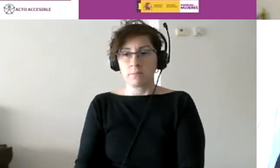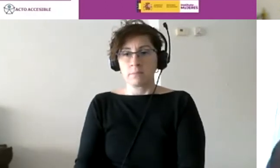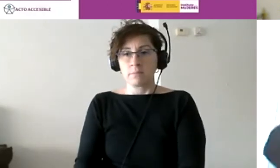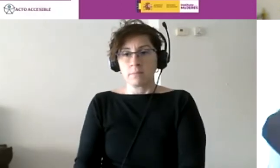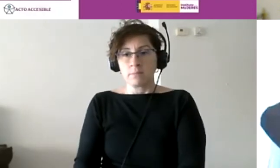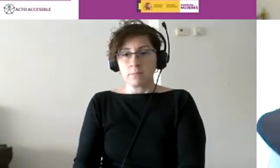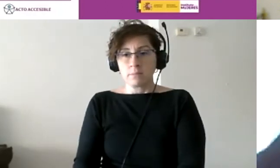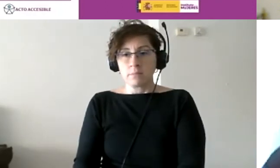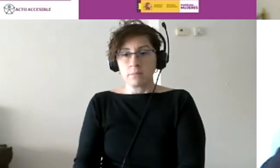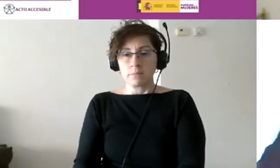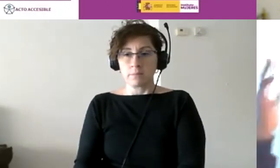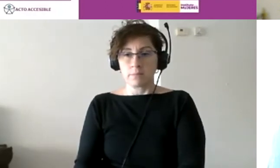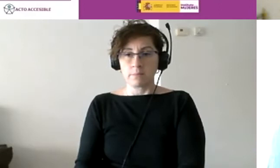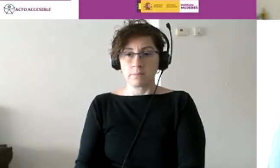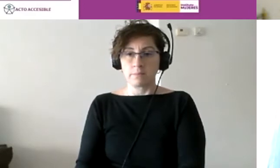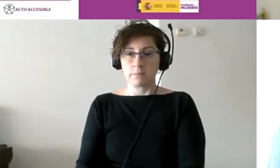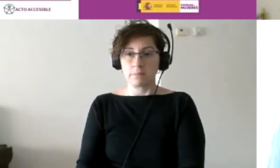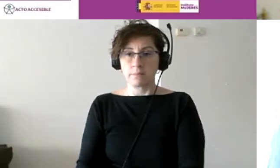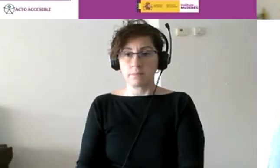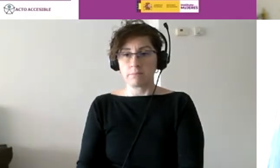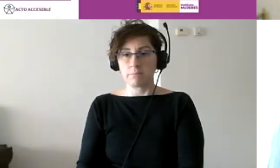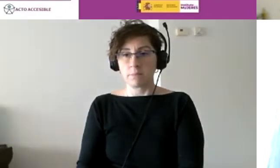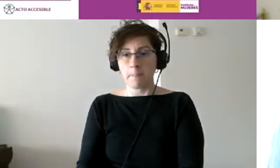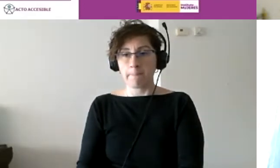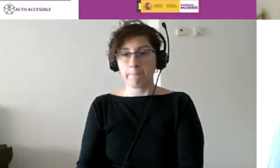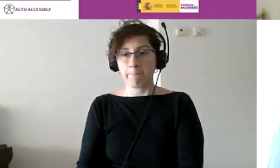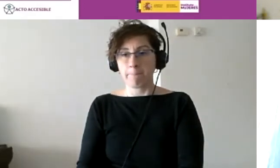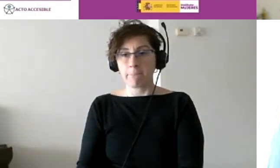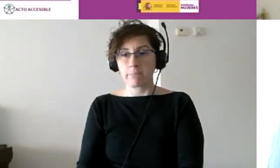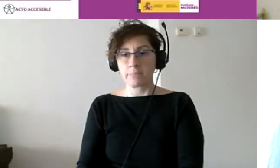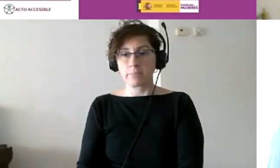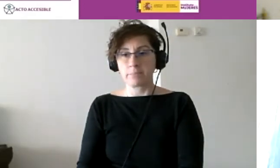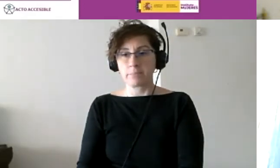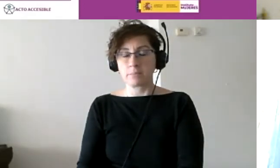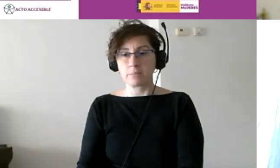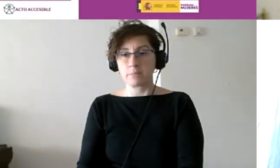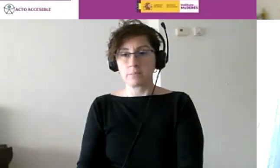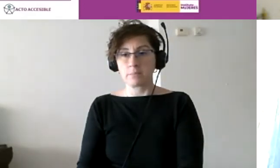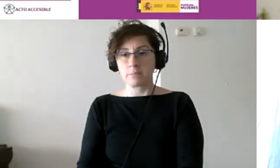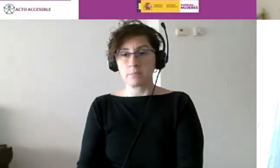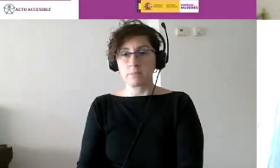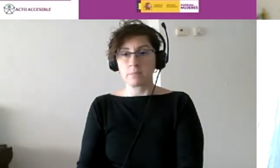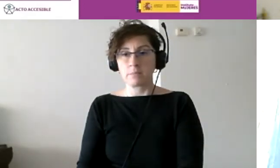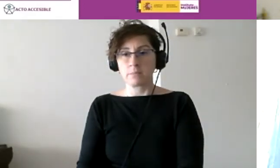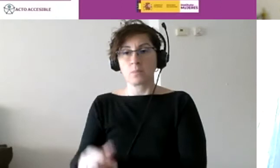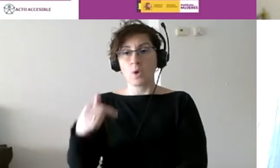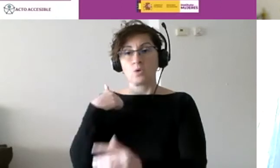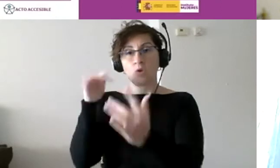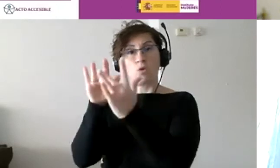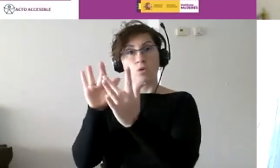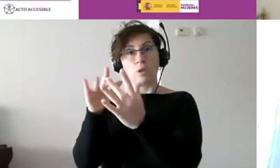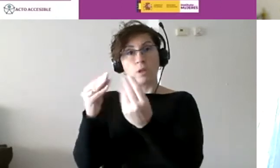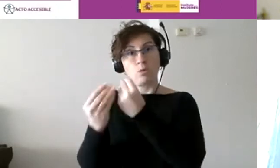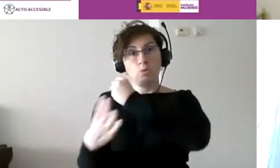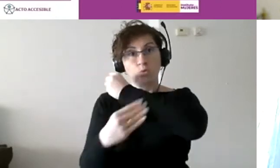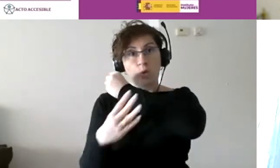all my documents. I told them about the problem of my son. So now they're trying to